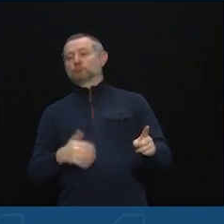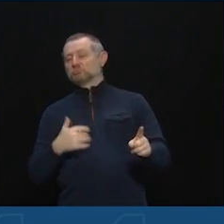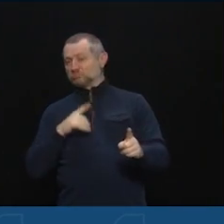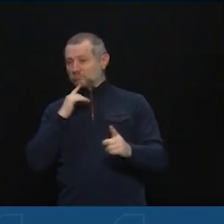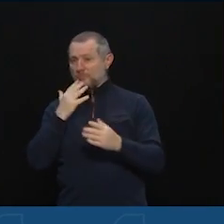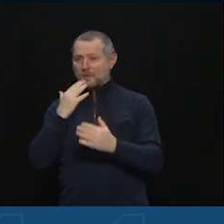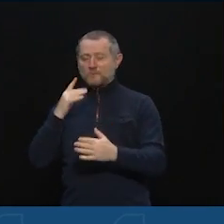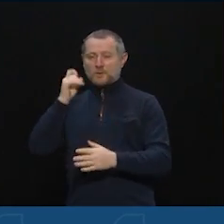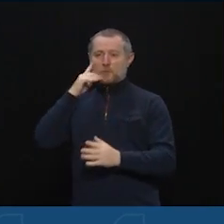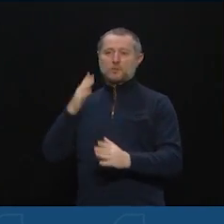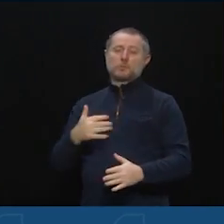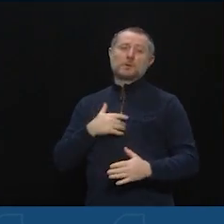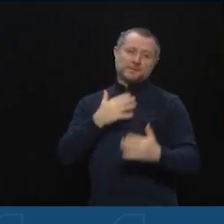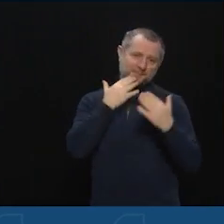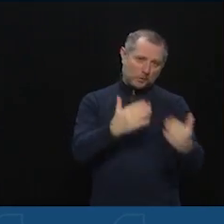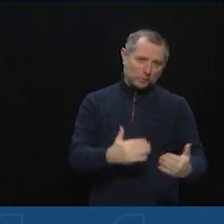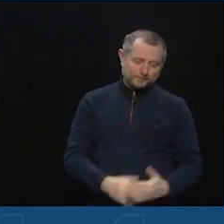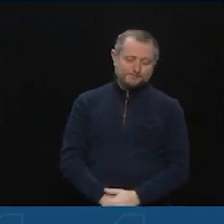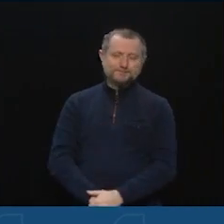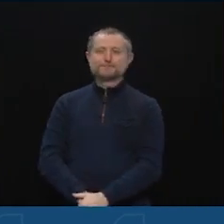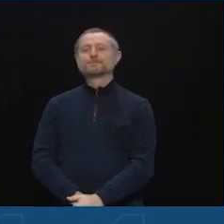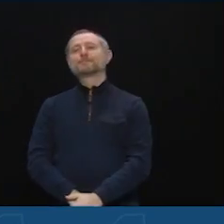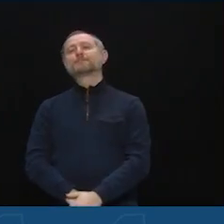Governor. Thank you.